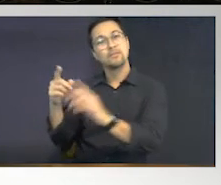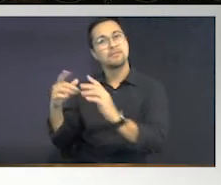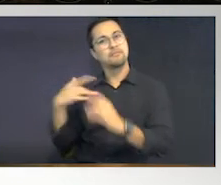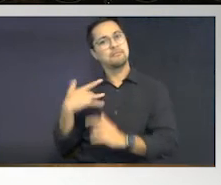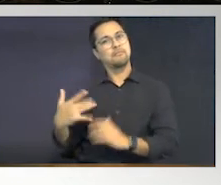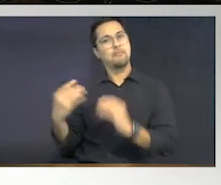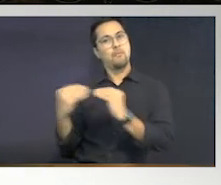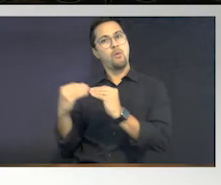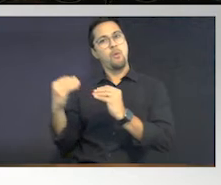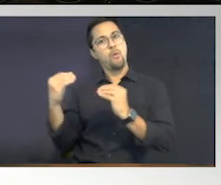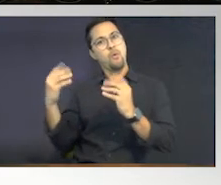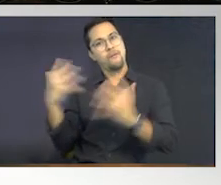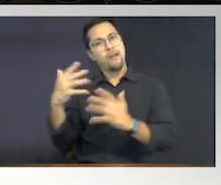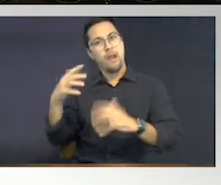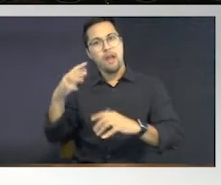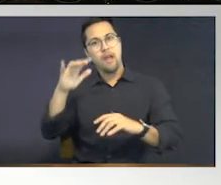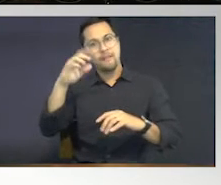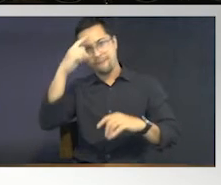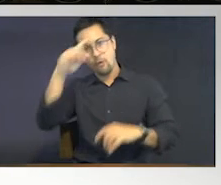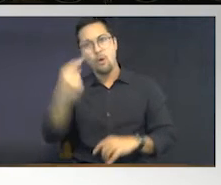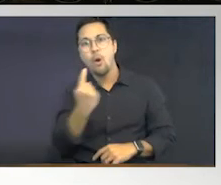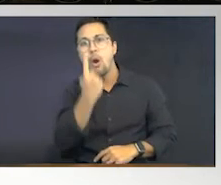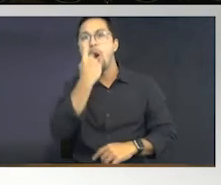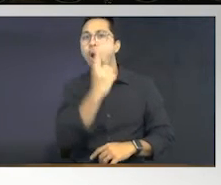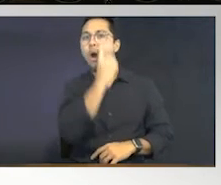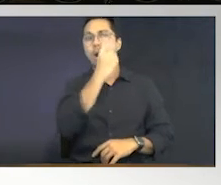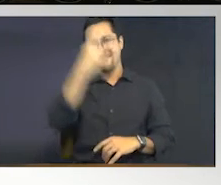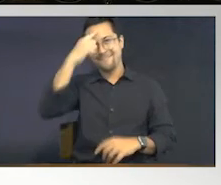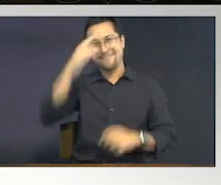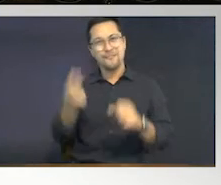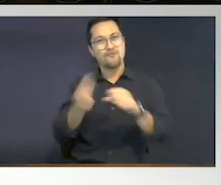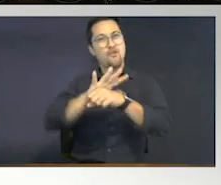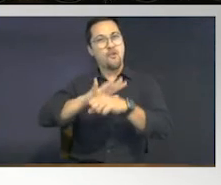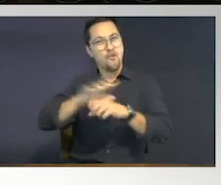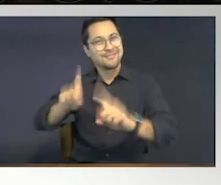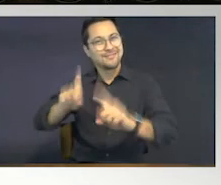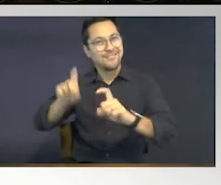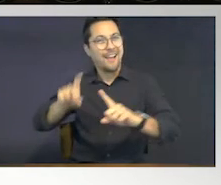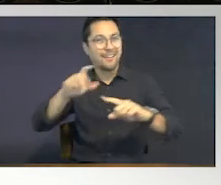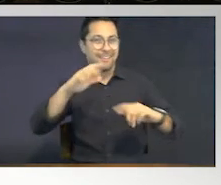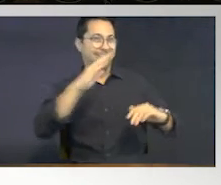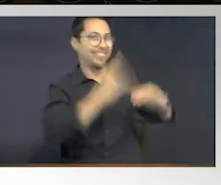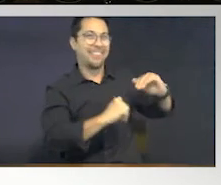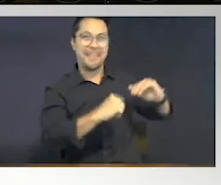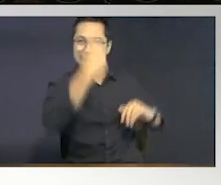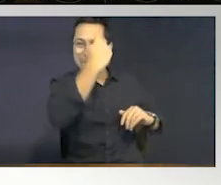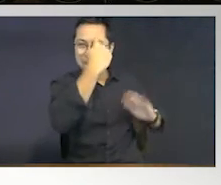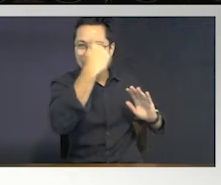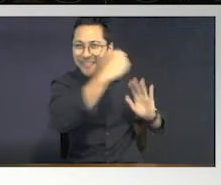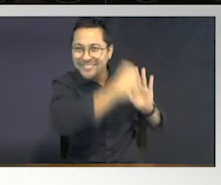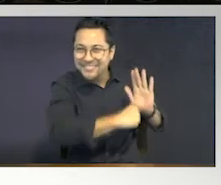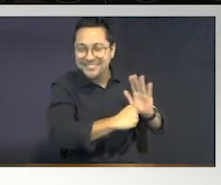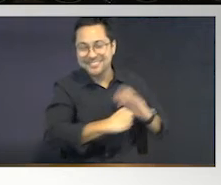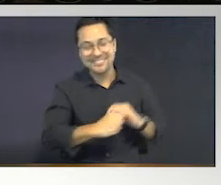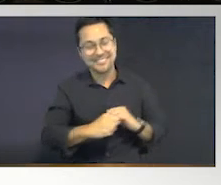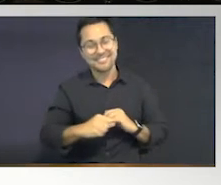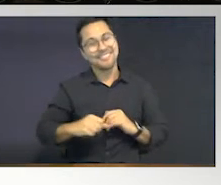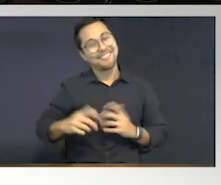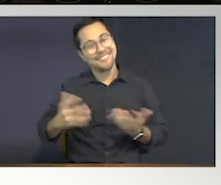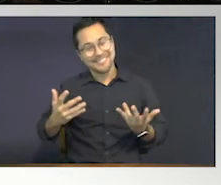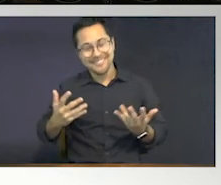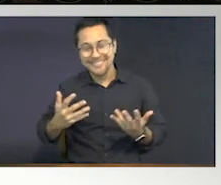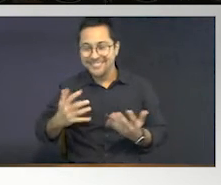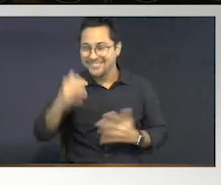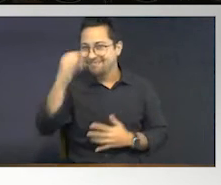afraid of that thing going up his nose for the COVID test than he was about the brain surgery, okay? So it's crazy.